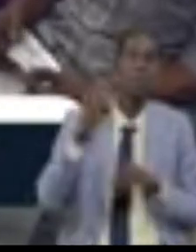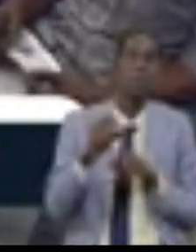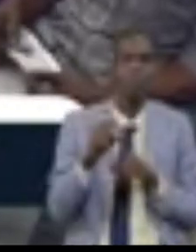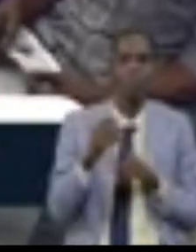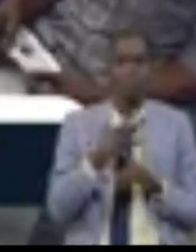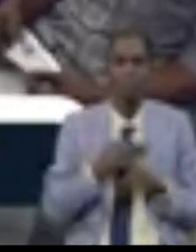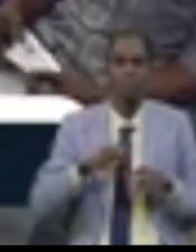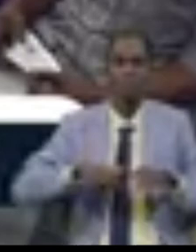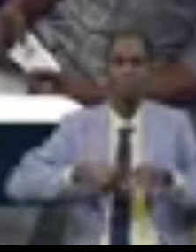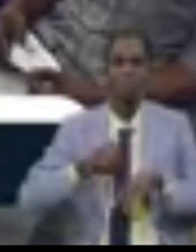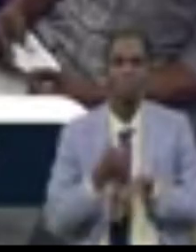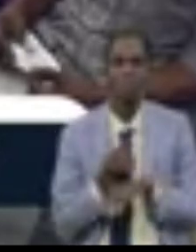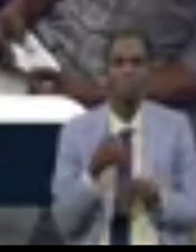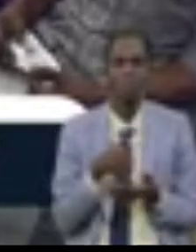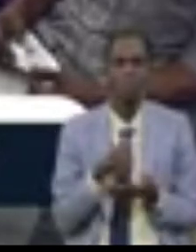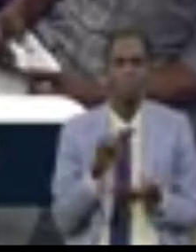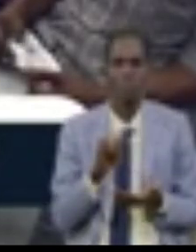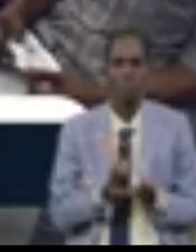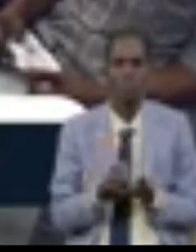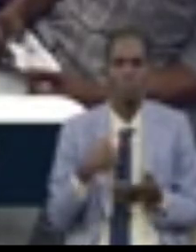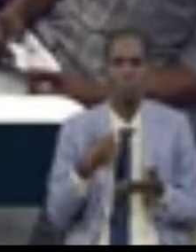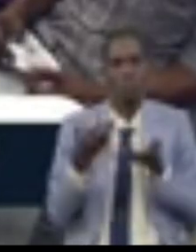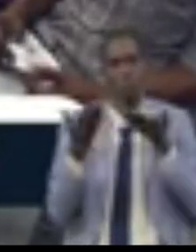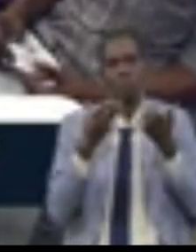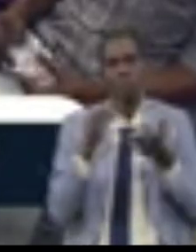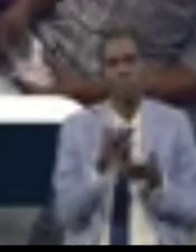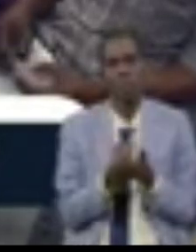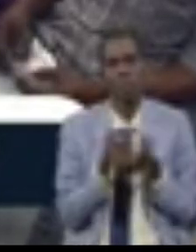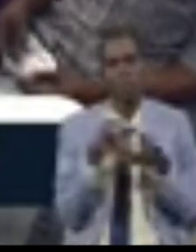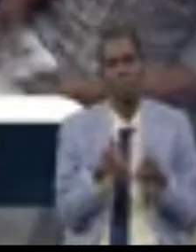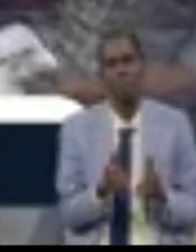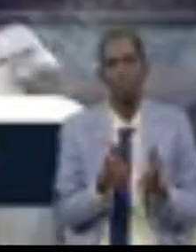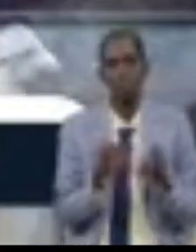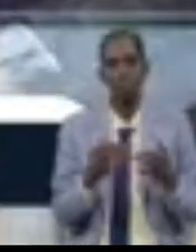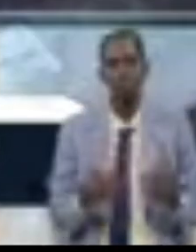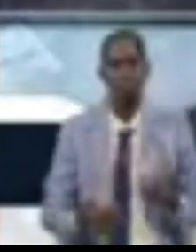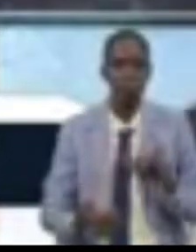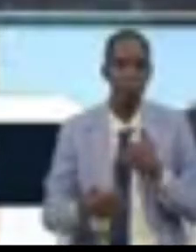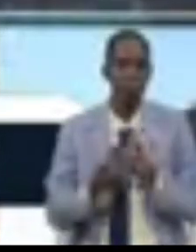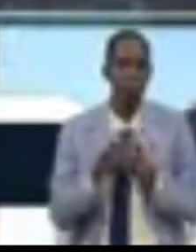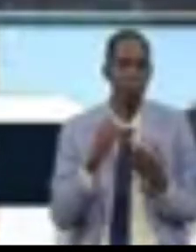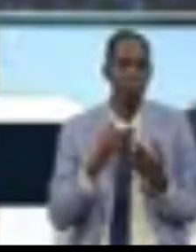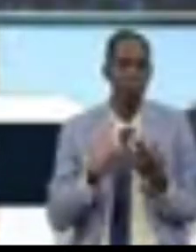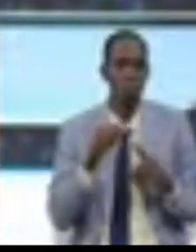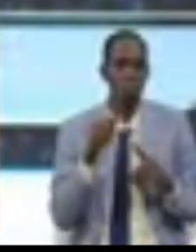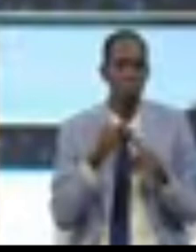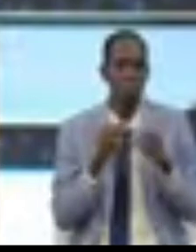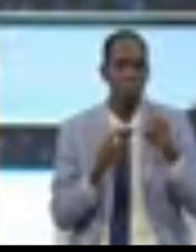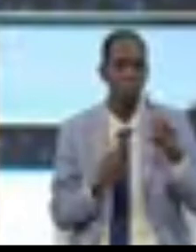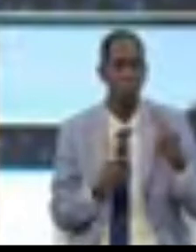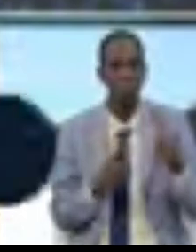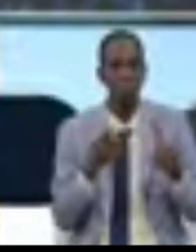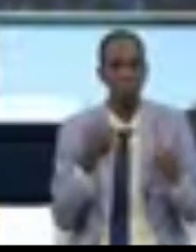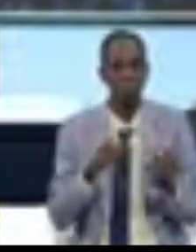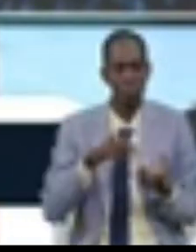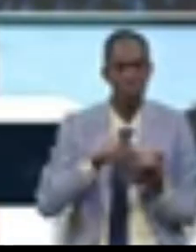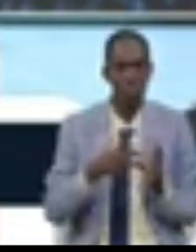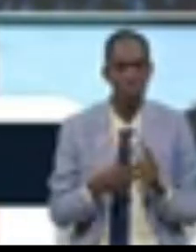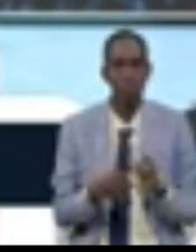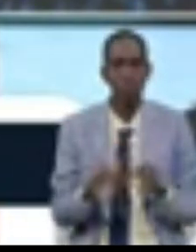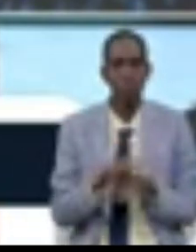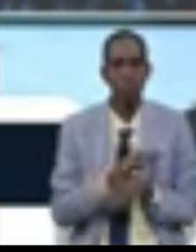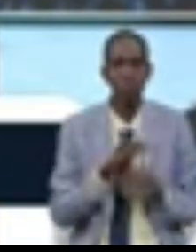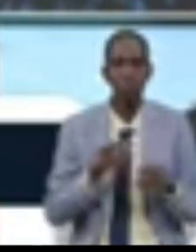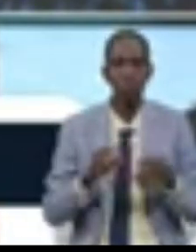sealed it, that we serve in that way. Let's come to point number one, is the purposeful relationship